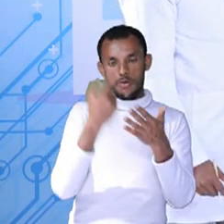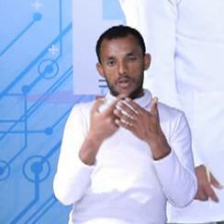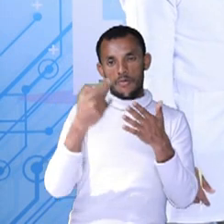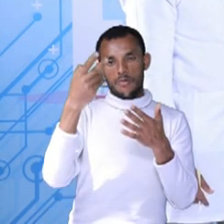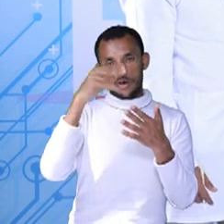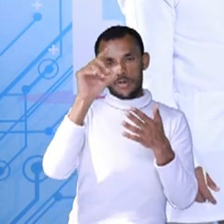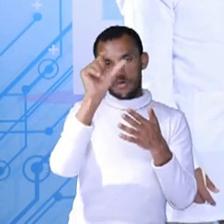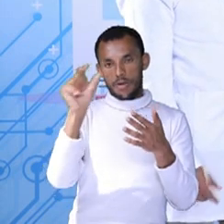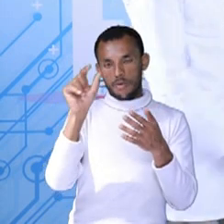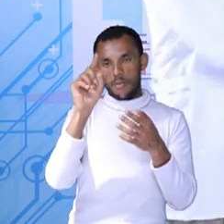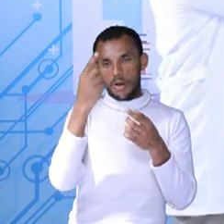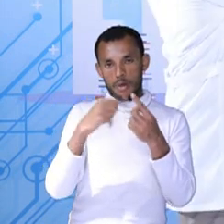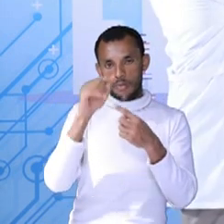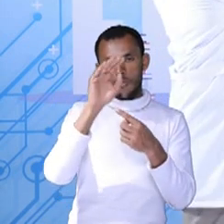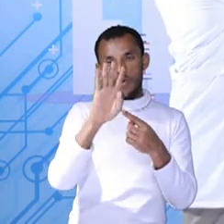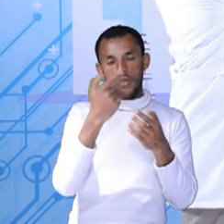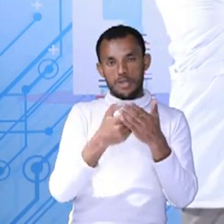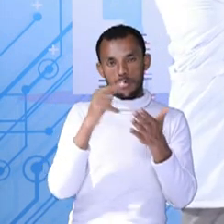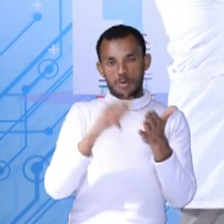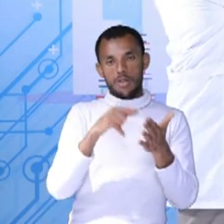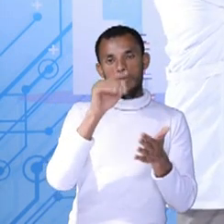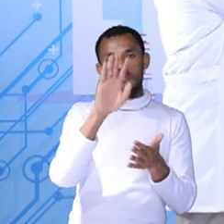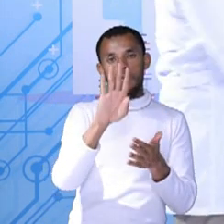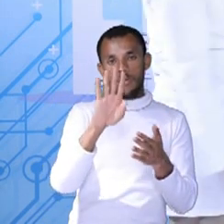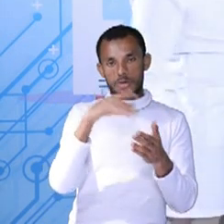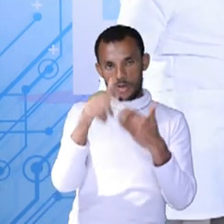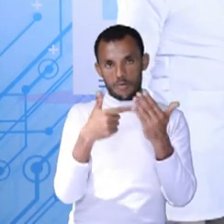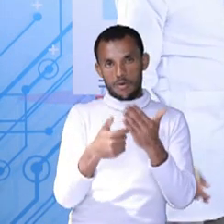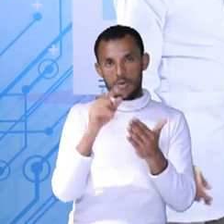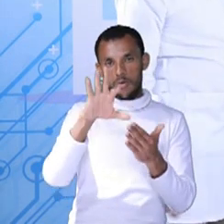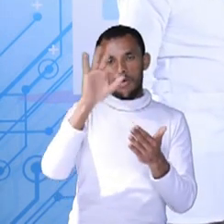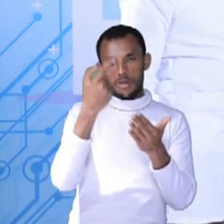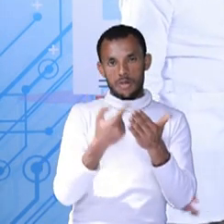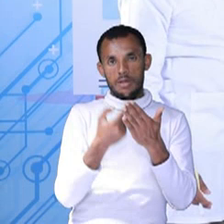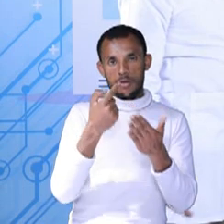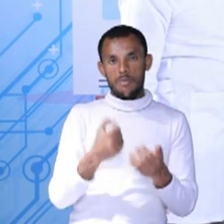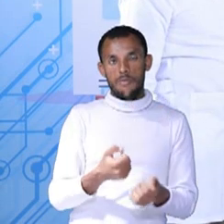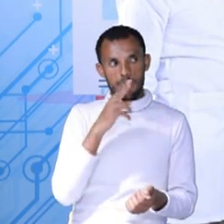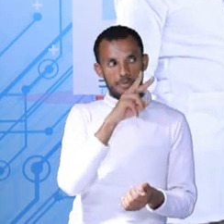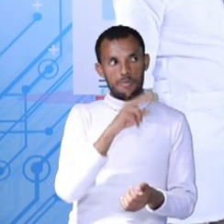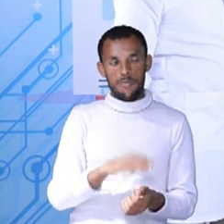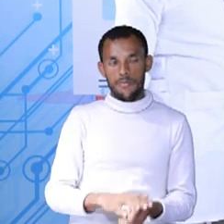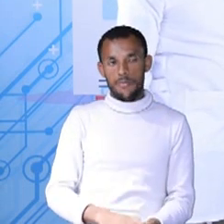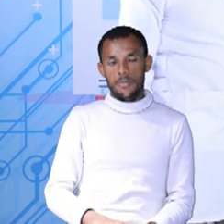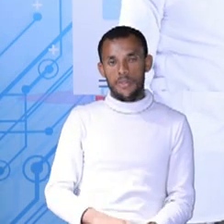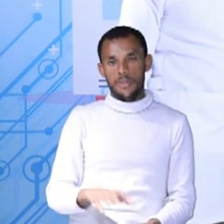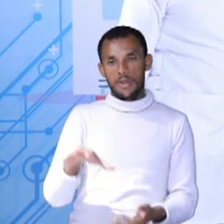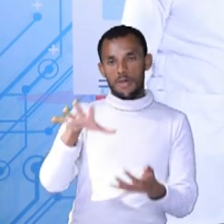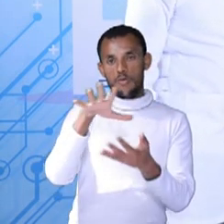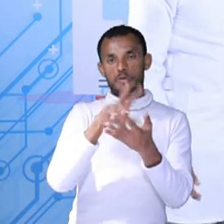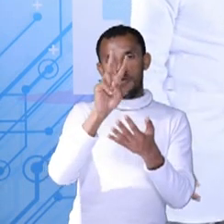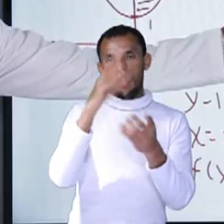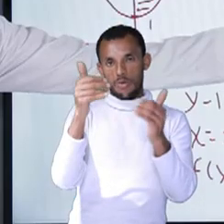the interval 1 up to 4. This point is 4. Therefore, you will have this one. So the volume